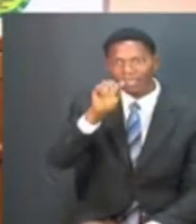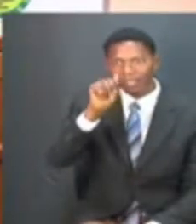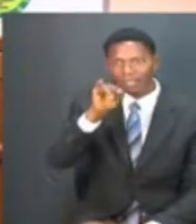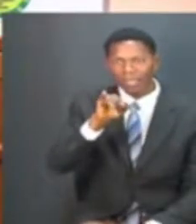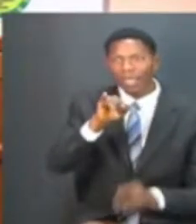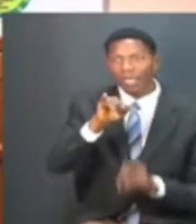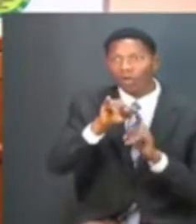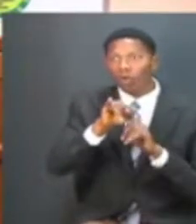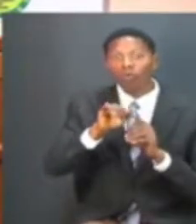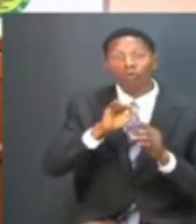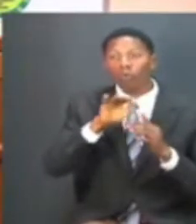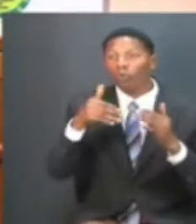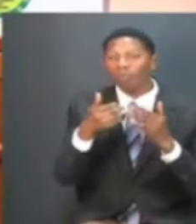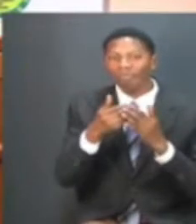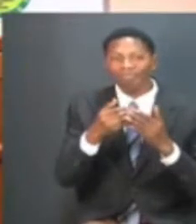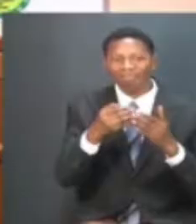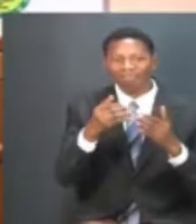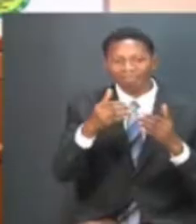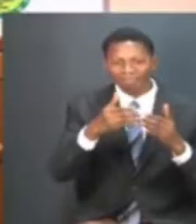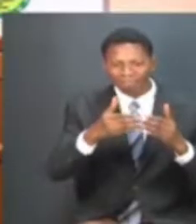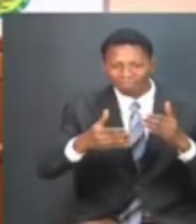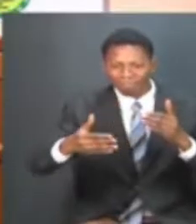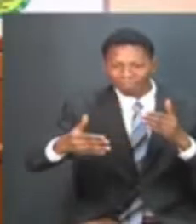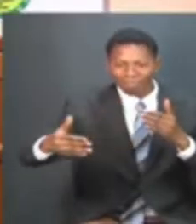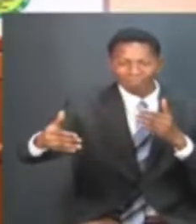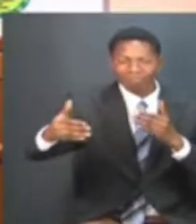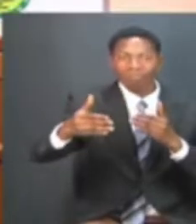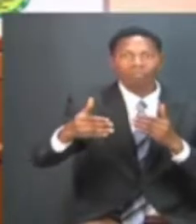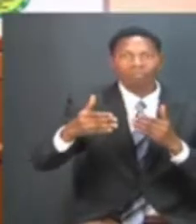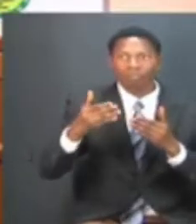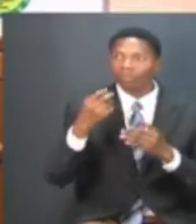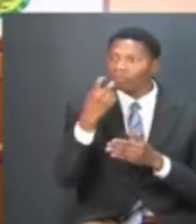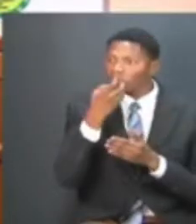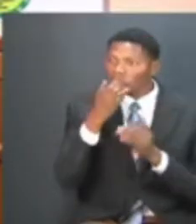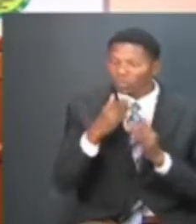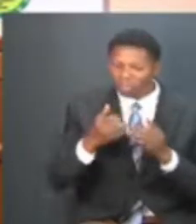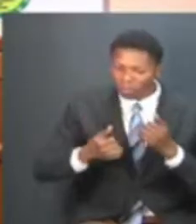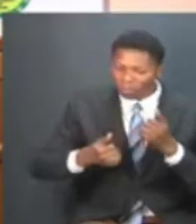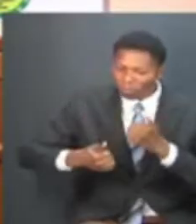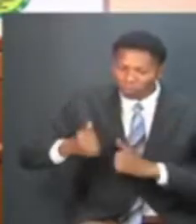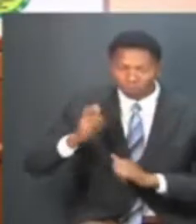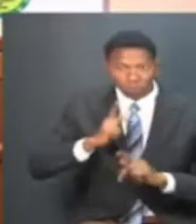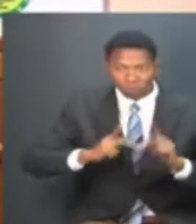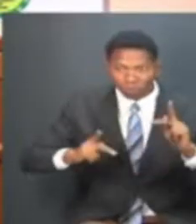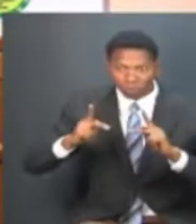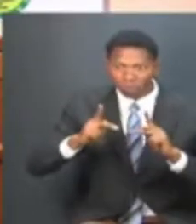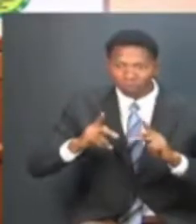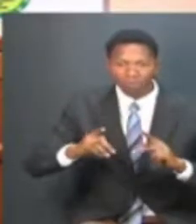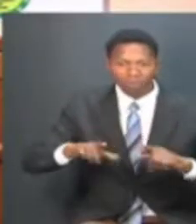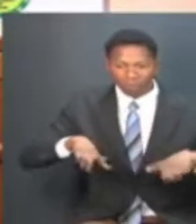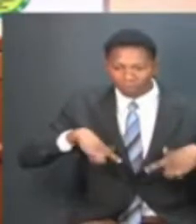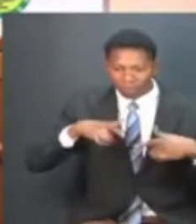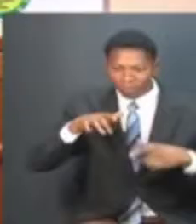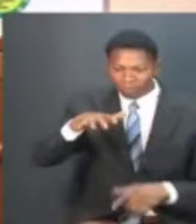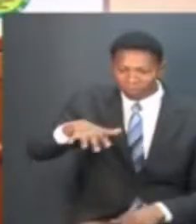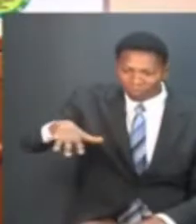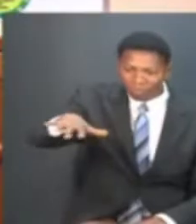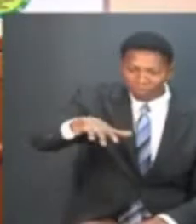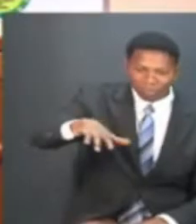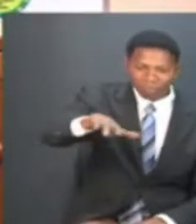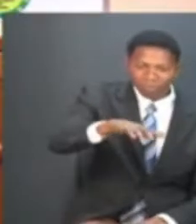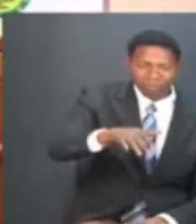along Katari, that stretch. Mr. Speaker, most of the people who live along these areas,